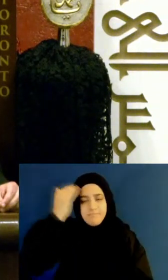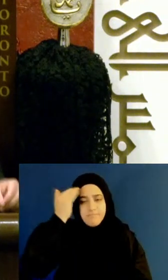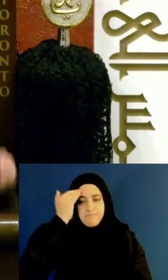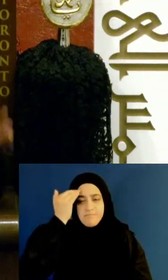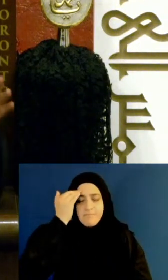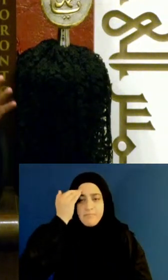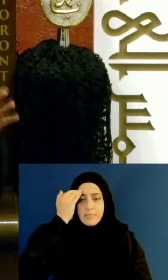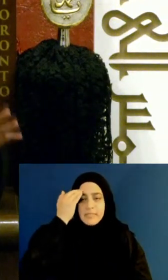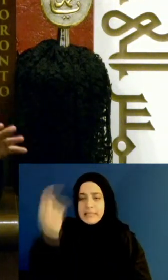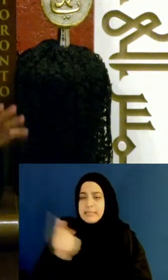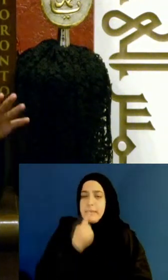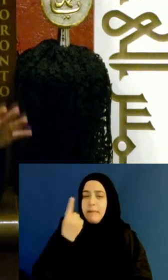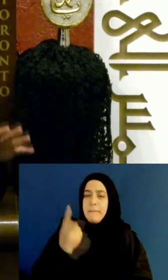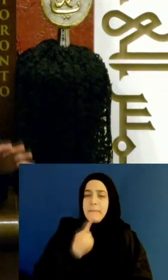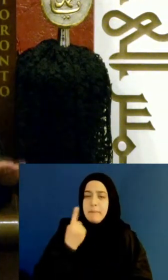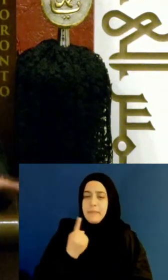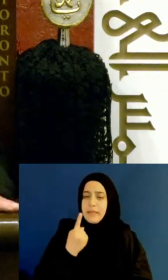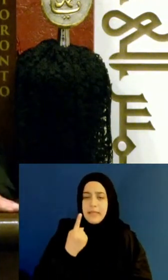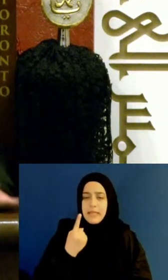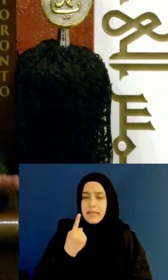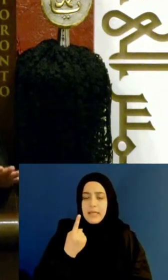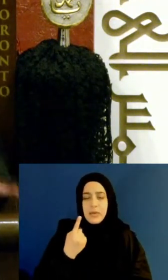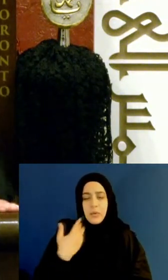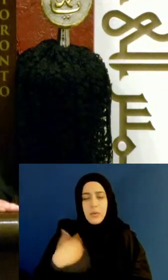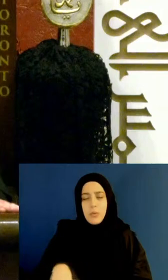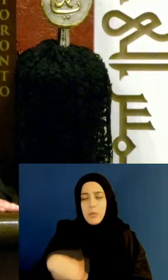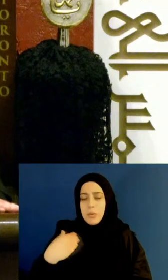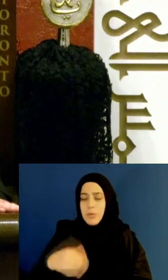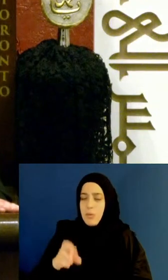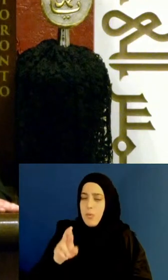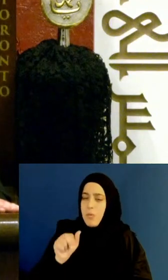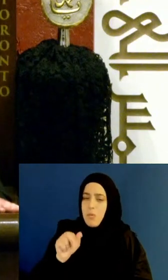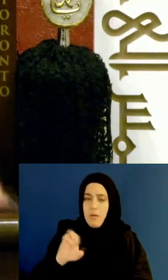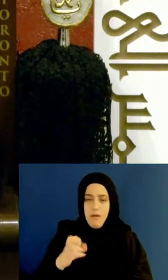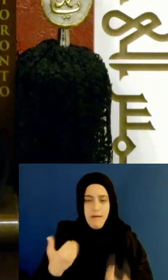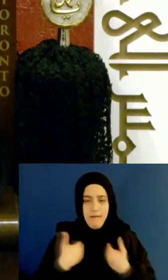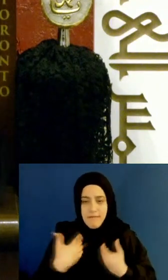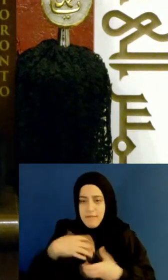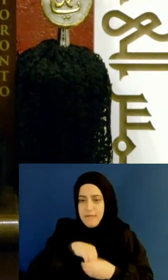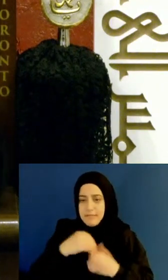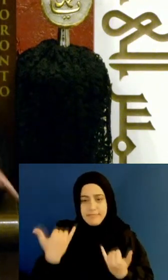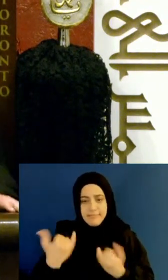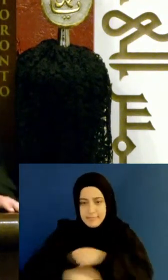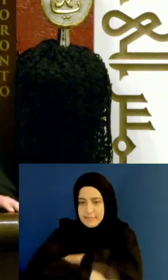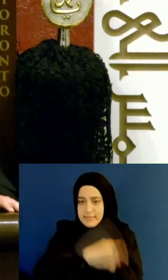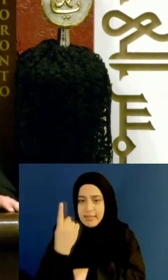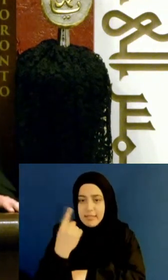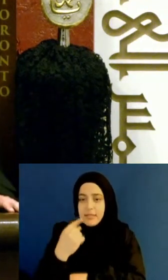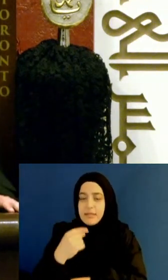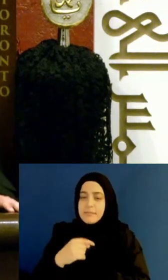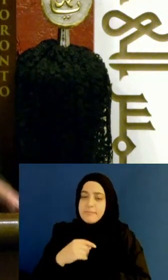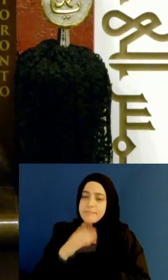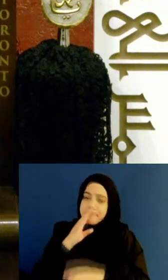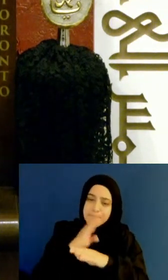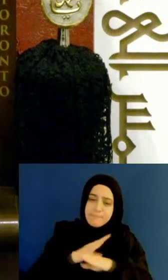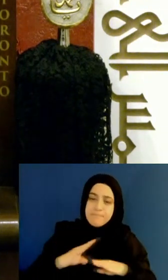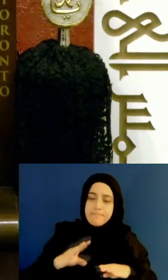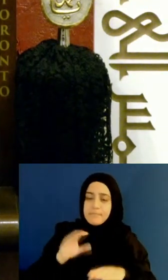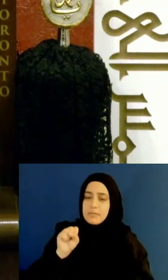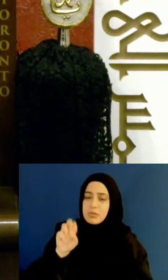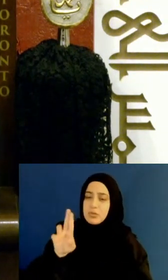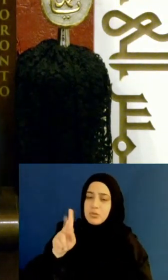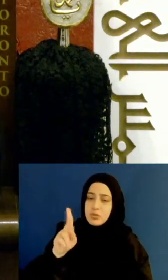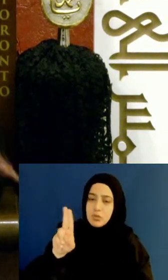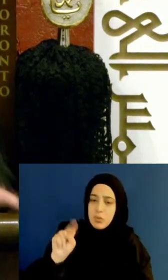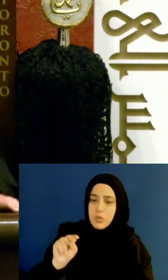Something that very rarely exists in this day and age. Sukoon of the heart, particularly